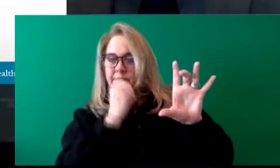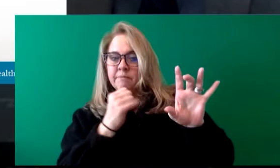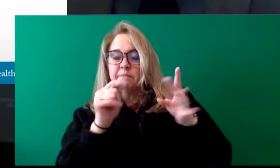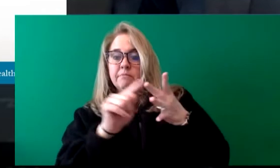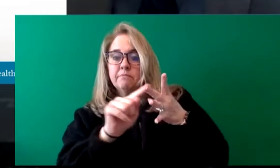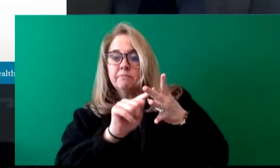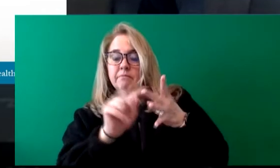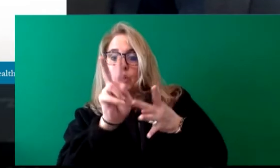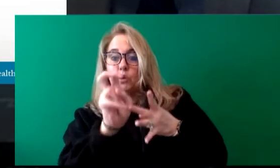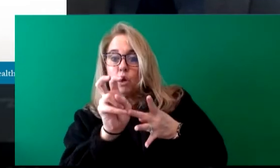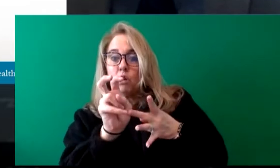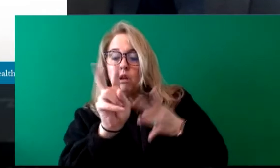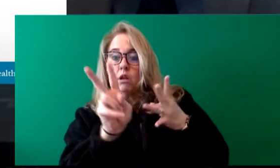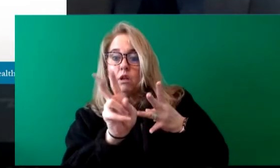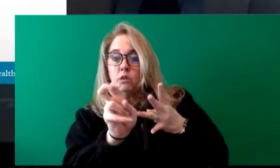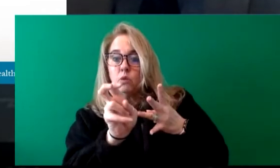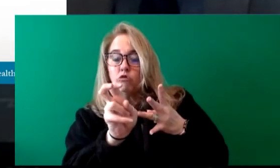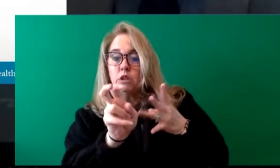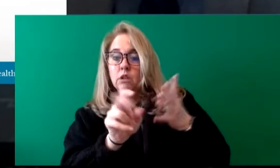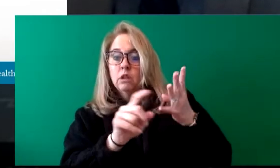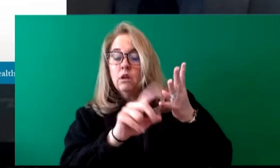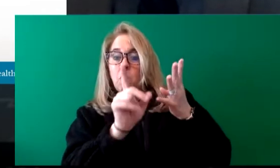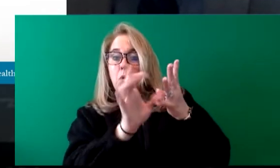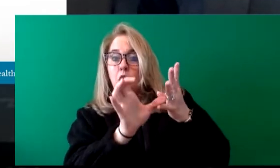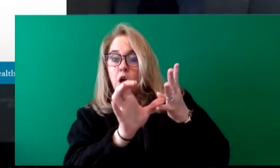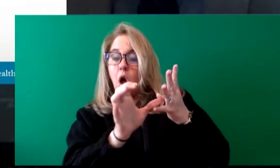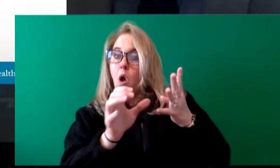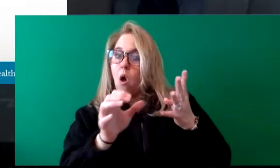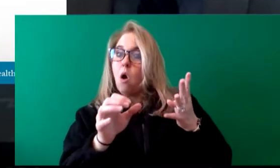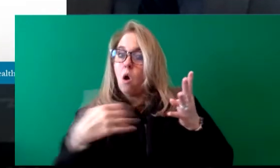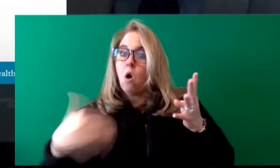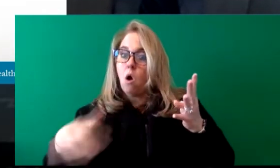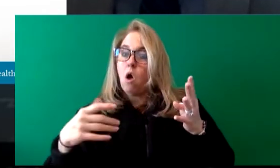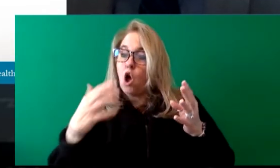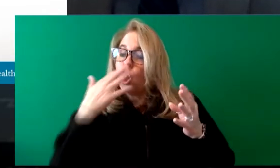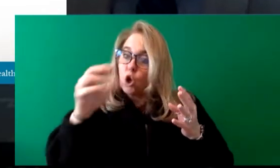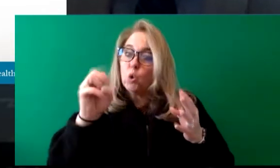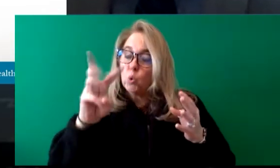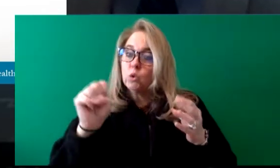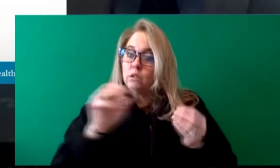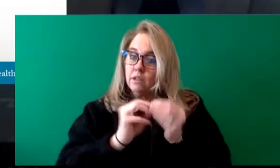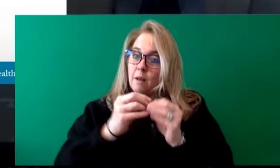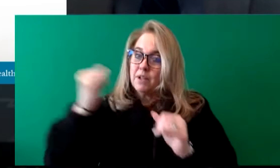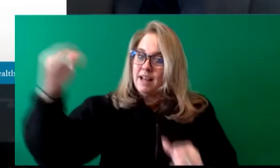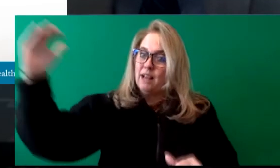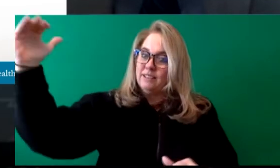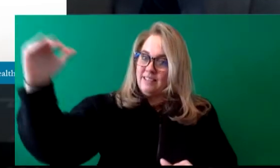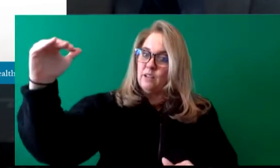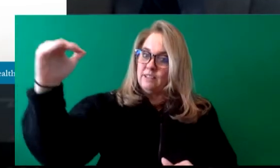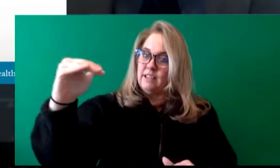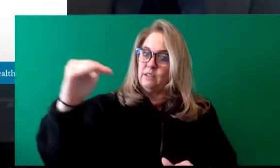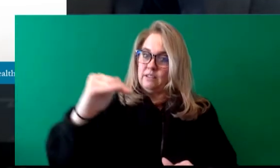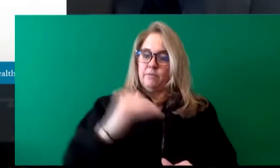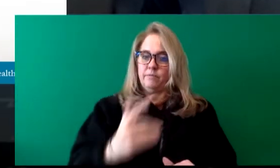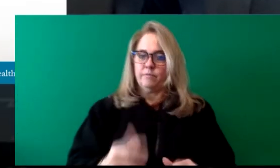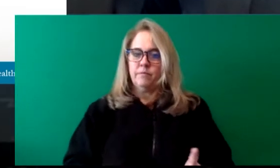100. Definitely encouraging, as Commissioner Gonzalez started the meeting with, definitely praying for continuing of this